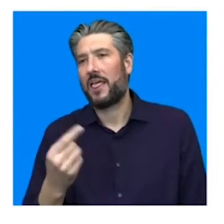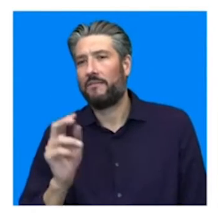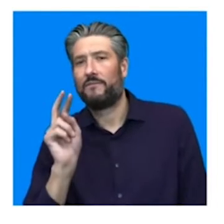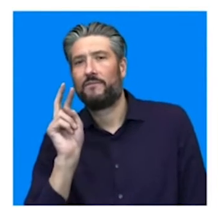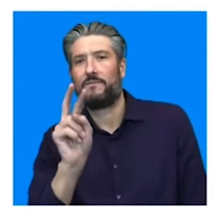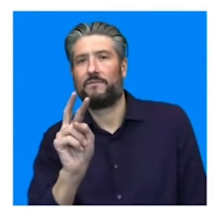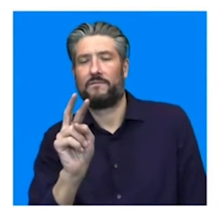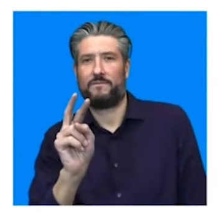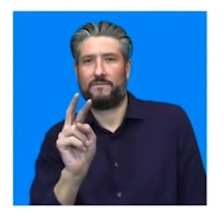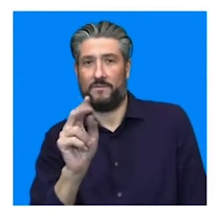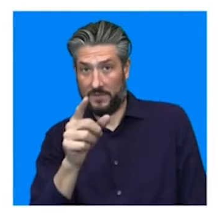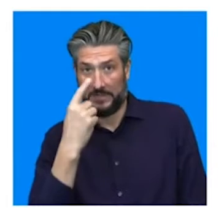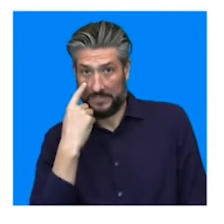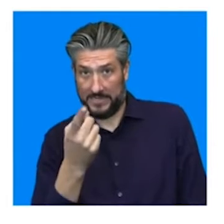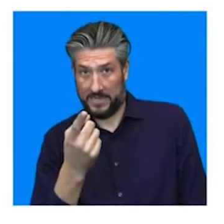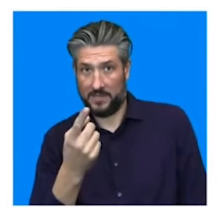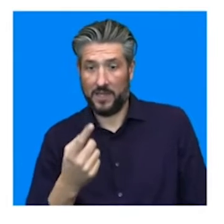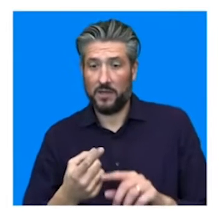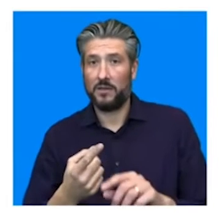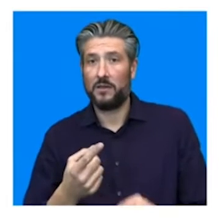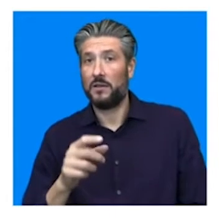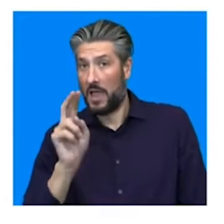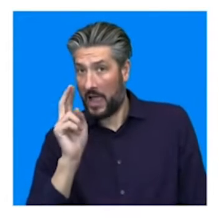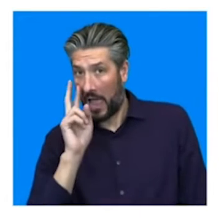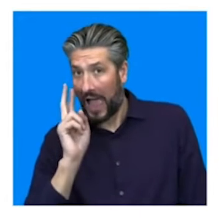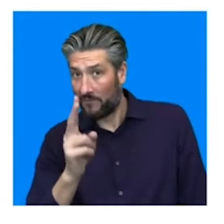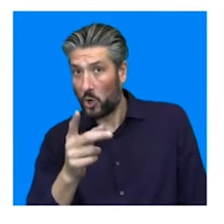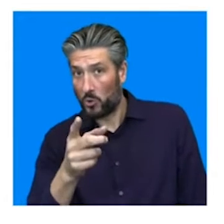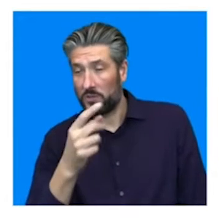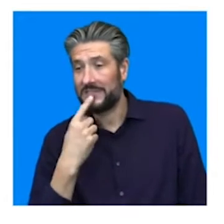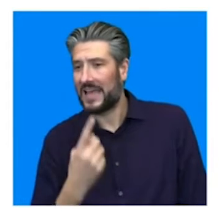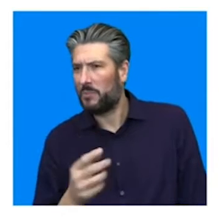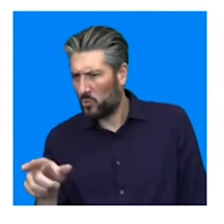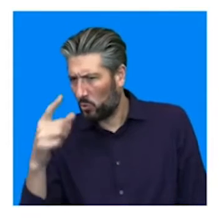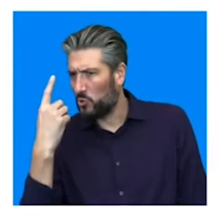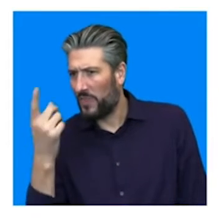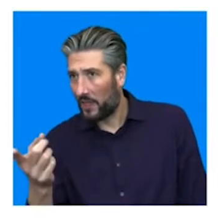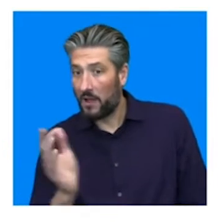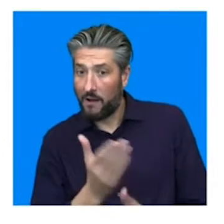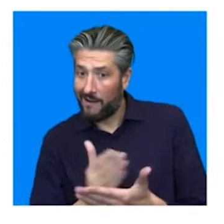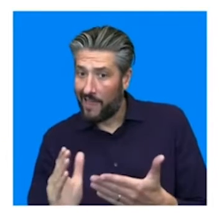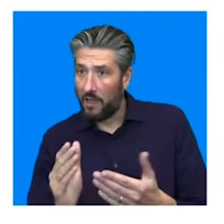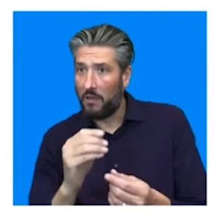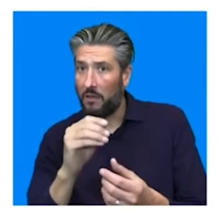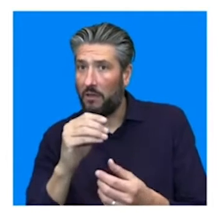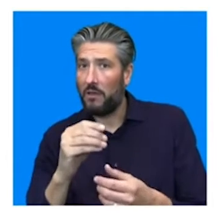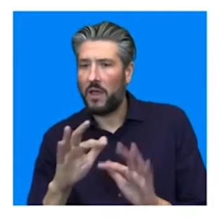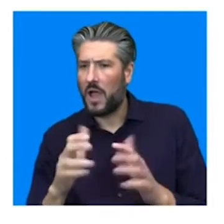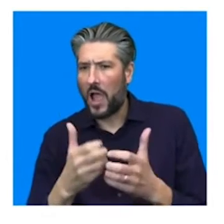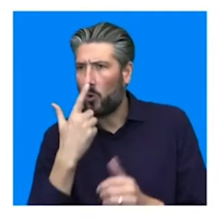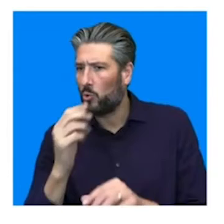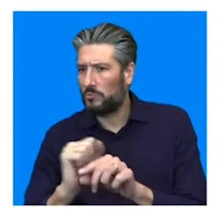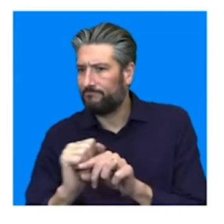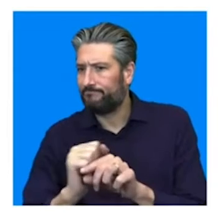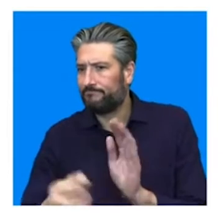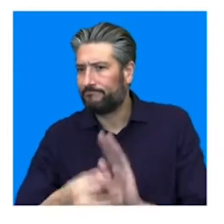can you have a quick look at this for me, tell me what you think of it, are these elements clear enough, is there anything I could do to make this better? I'd